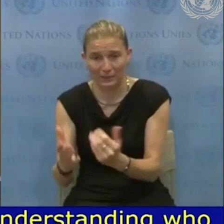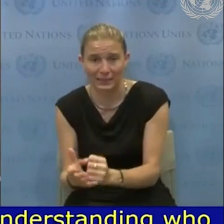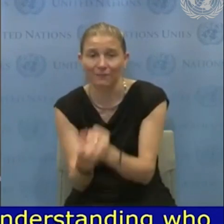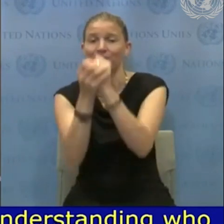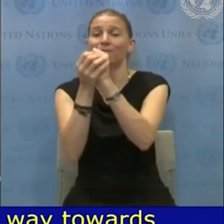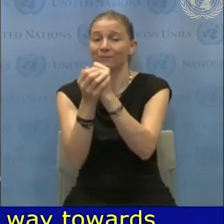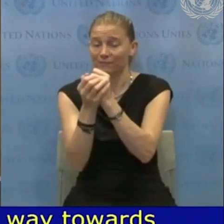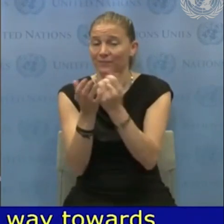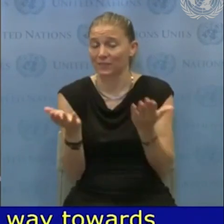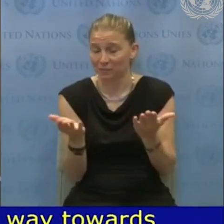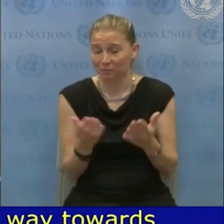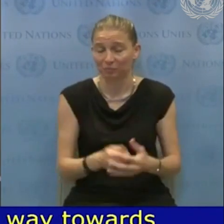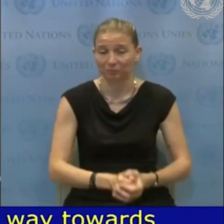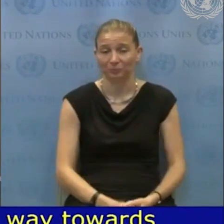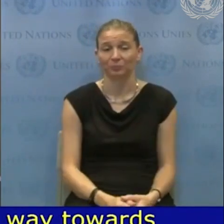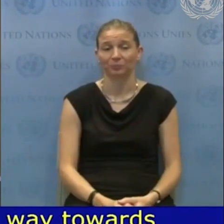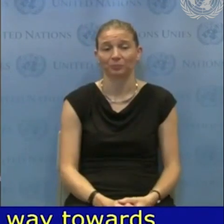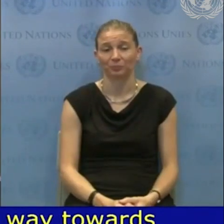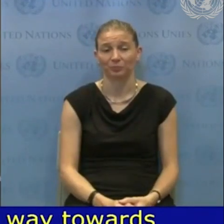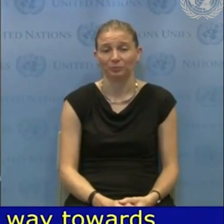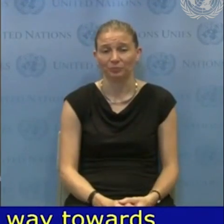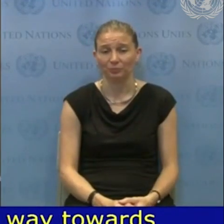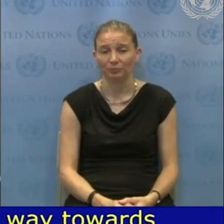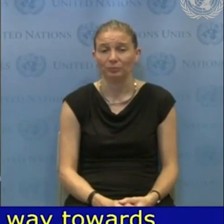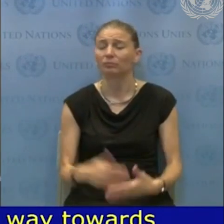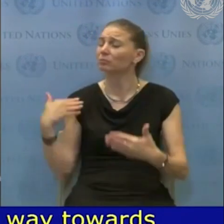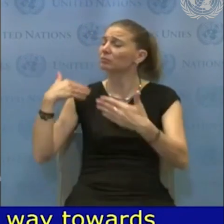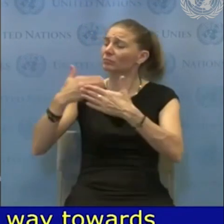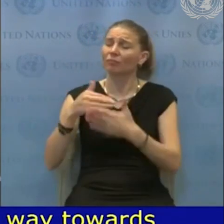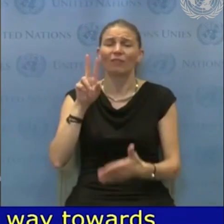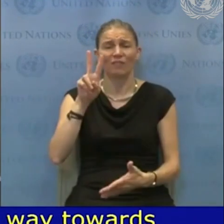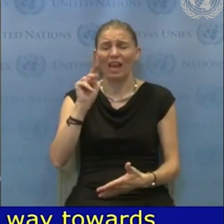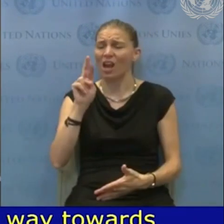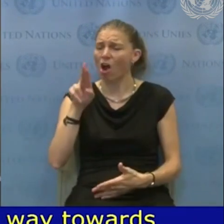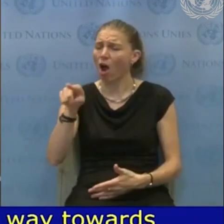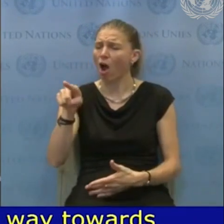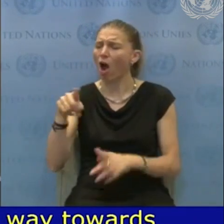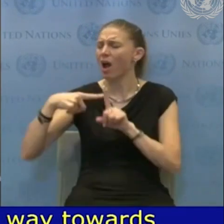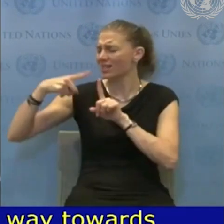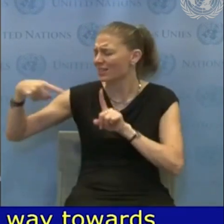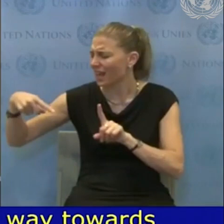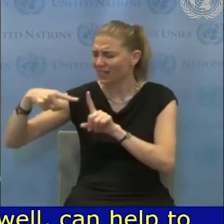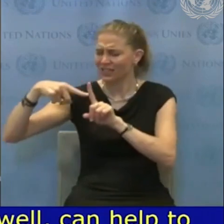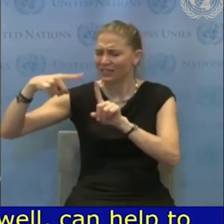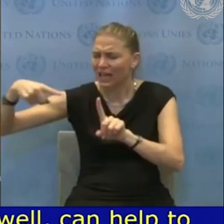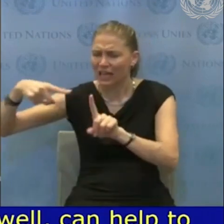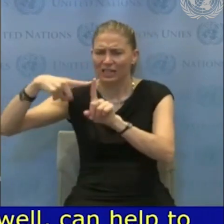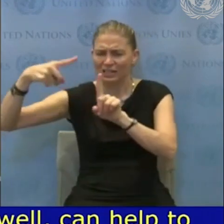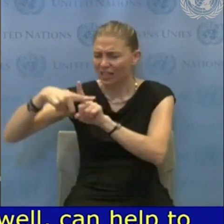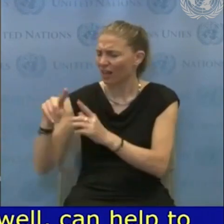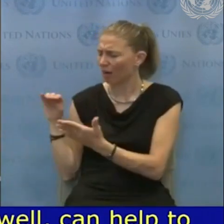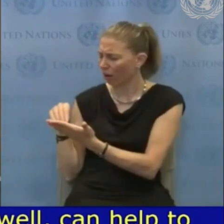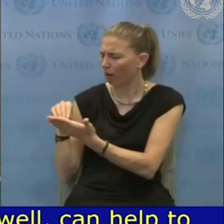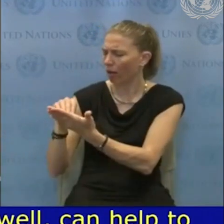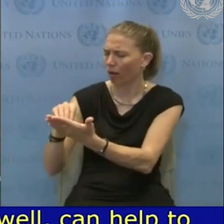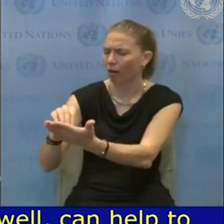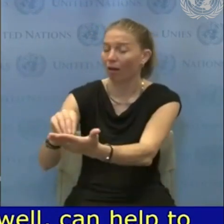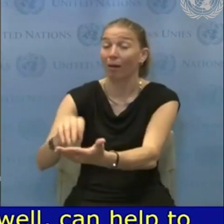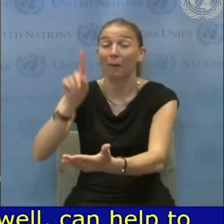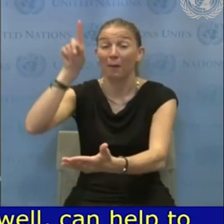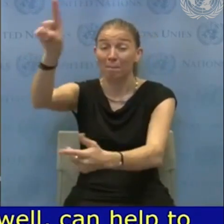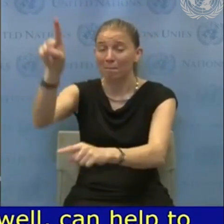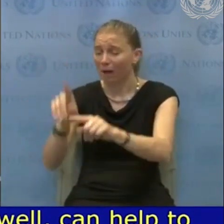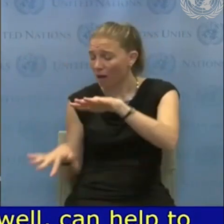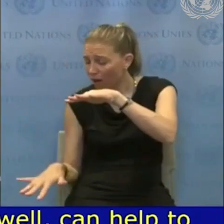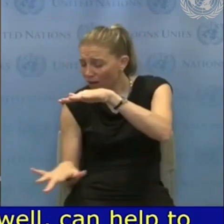this week are all built with data, but the foundations are shaky. So I'm asking